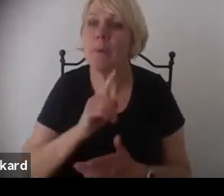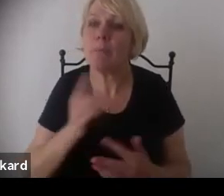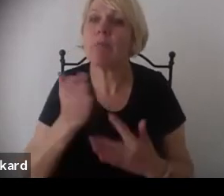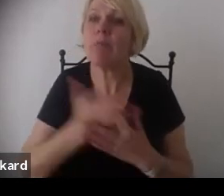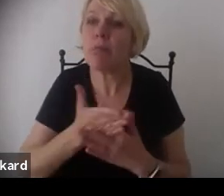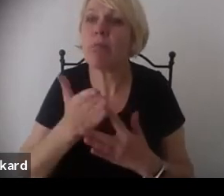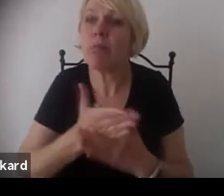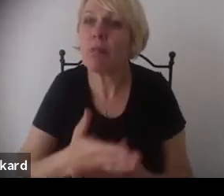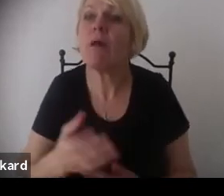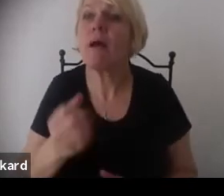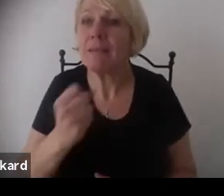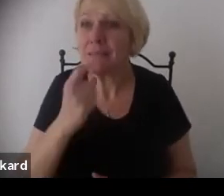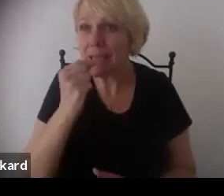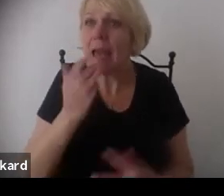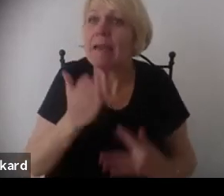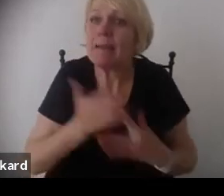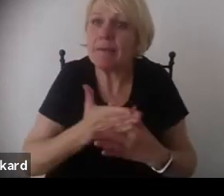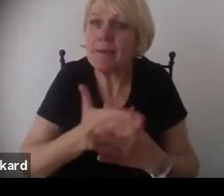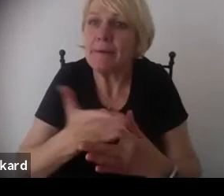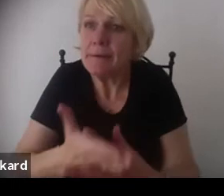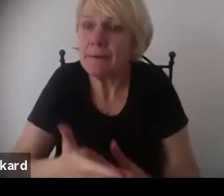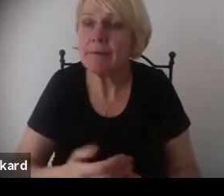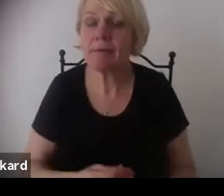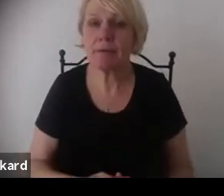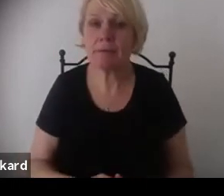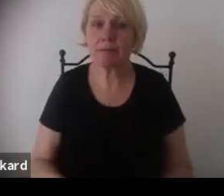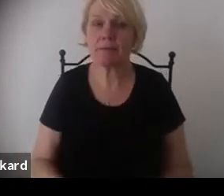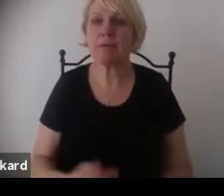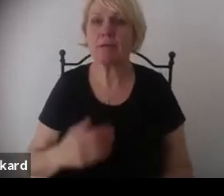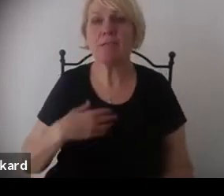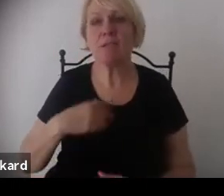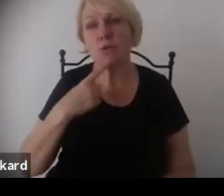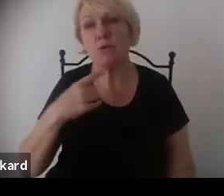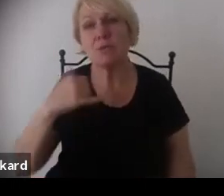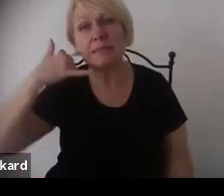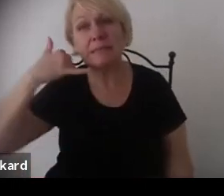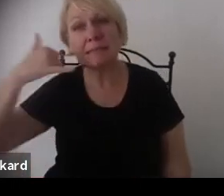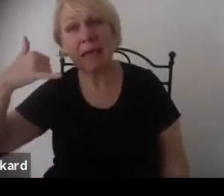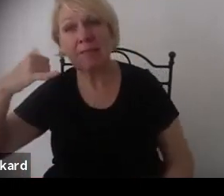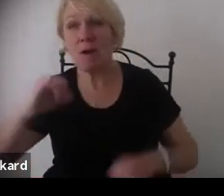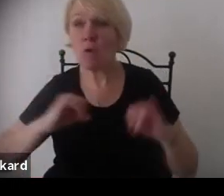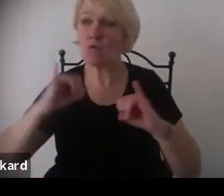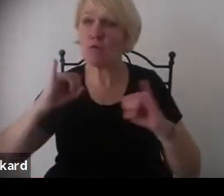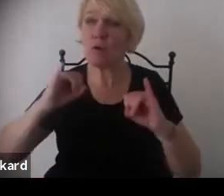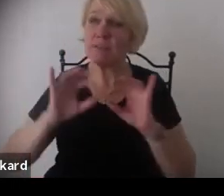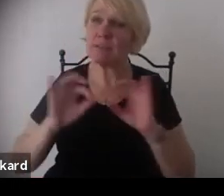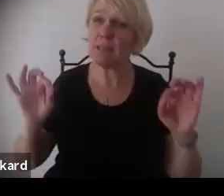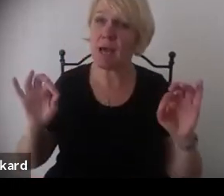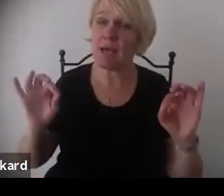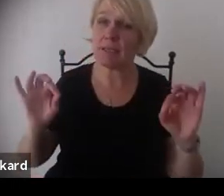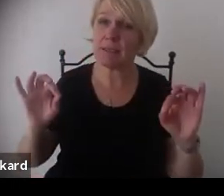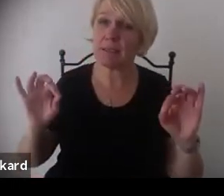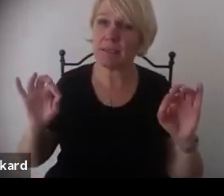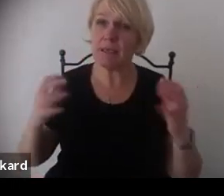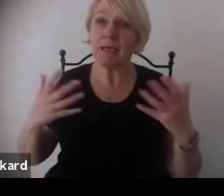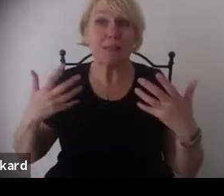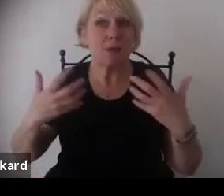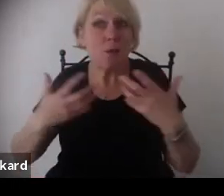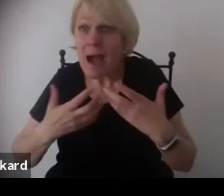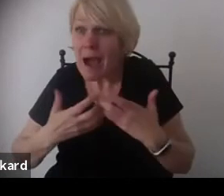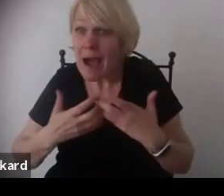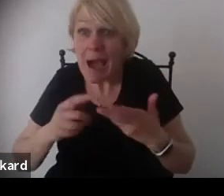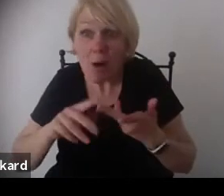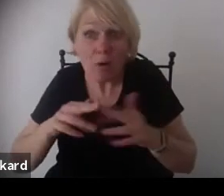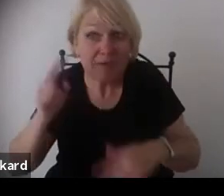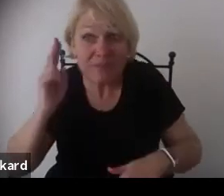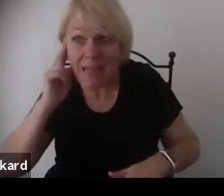on, and I thought I'd bring it in now where it's relevant, about you've got the crisis telephone line. But is there another way to access? Because I